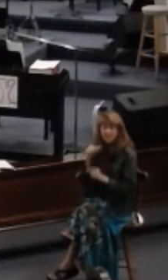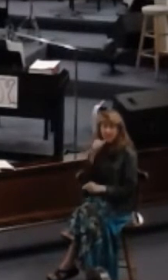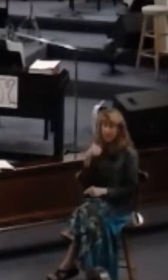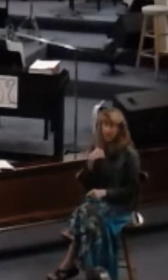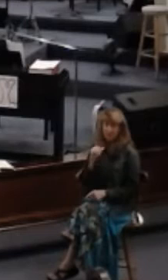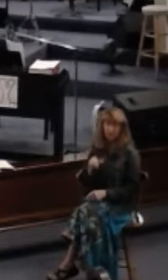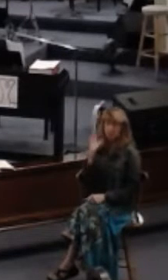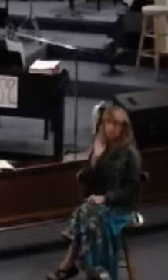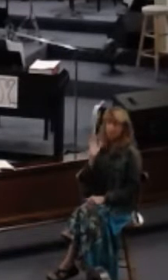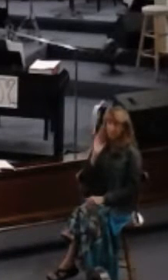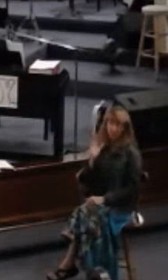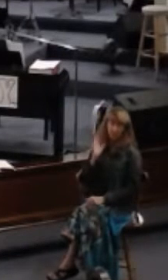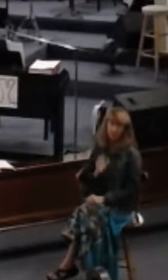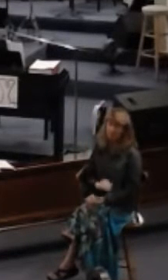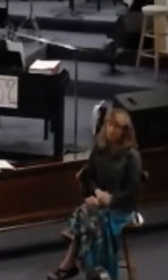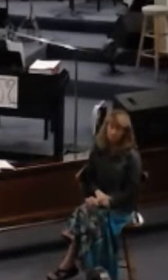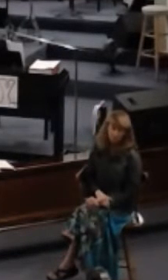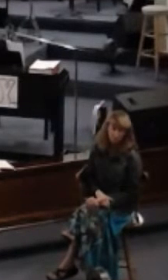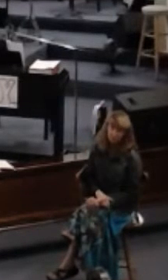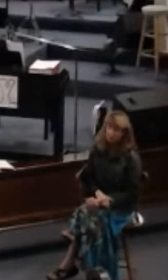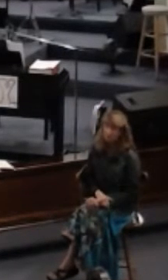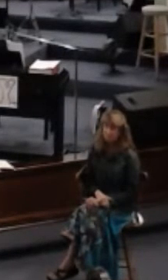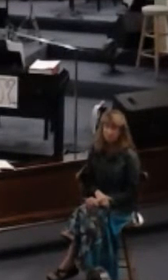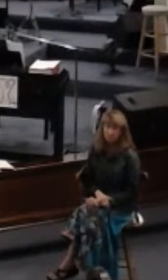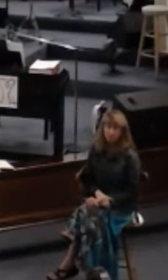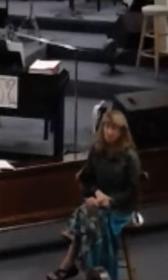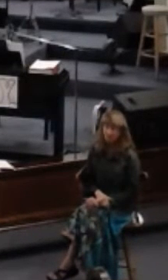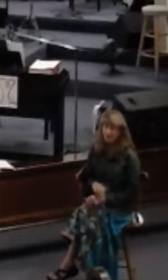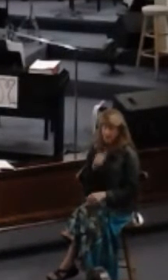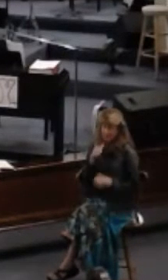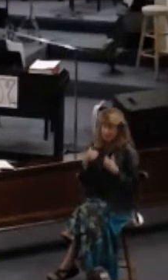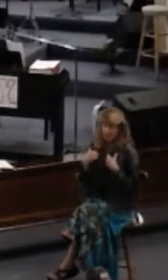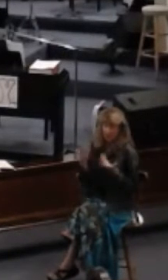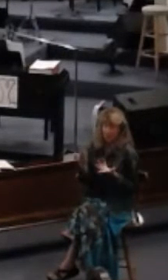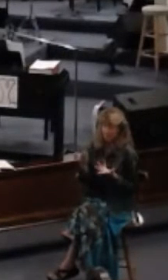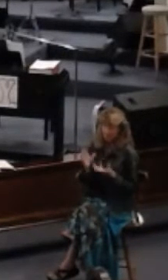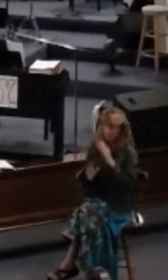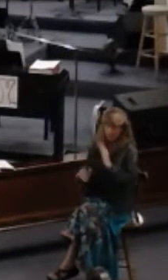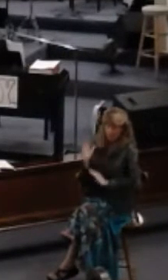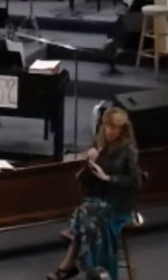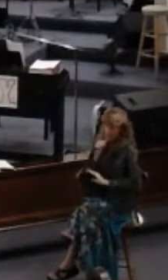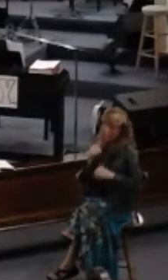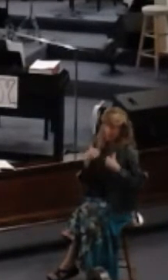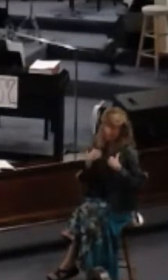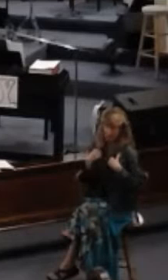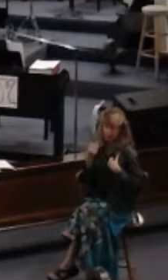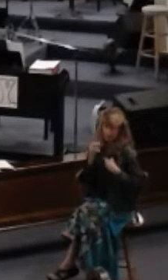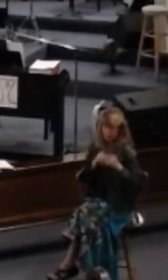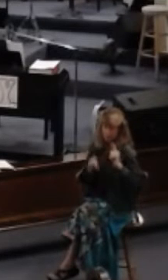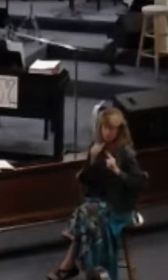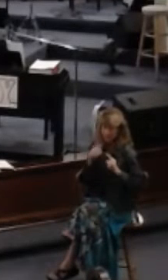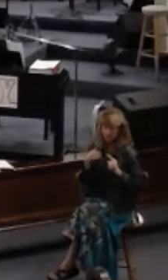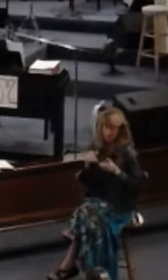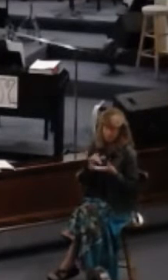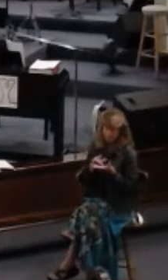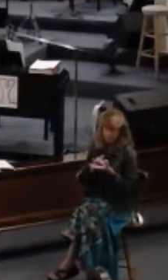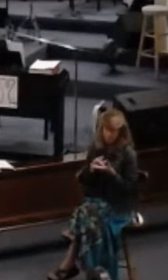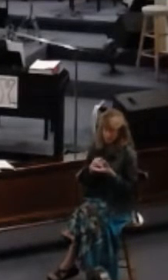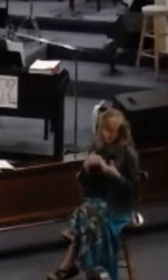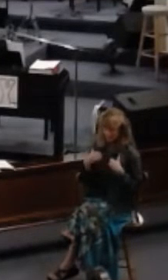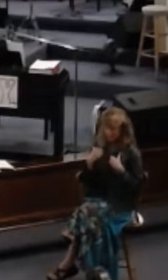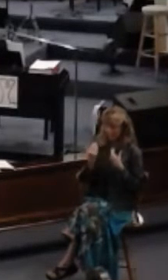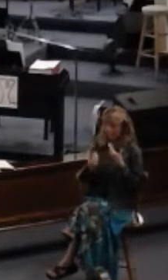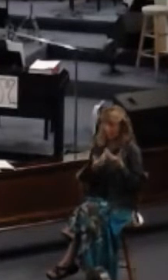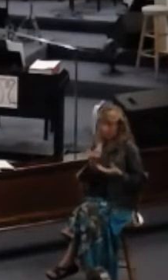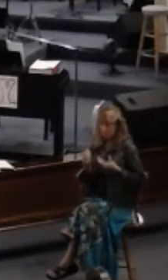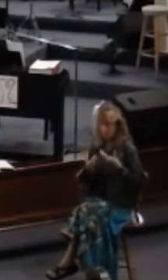those things back then. And so if they didn't have any of those medicines like we have today back then, how in the